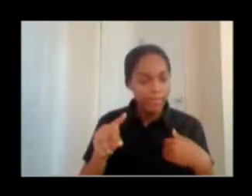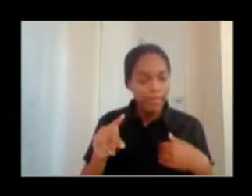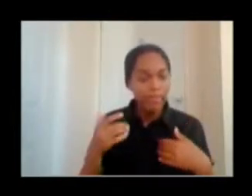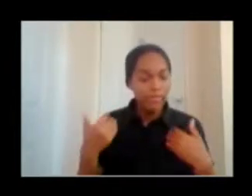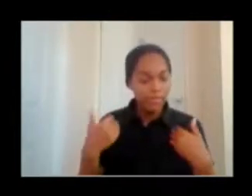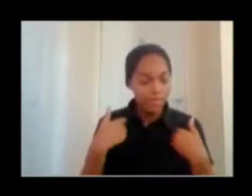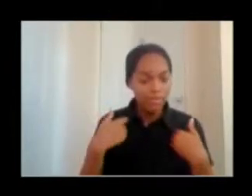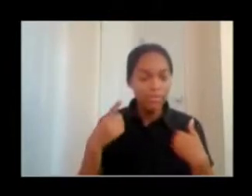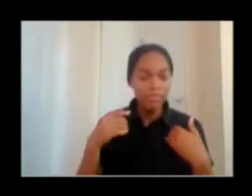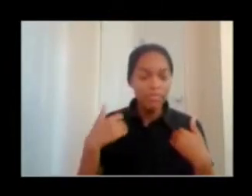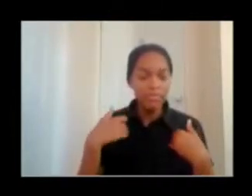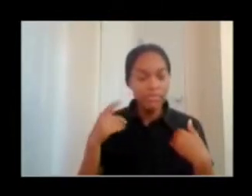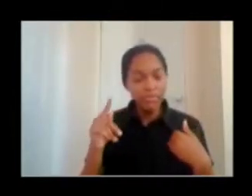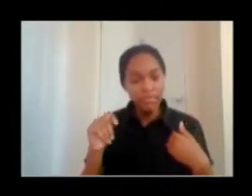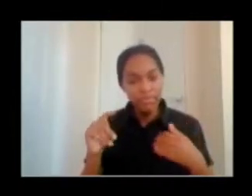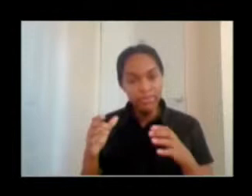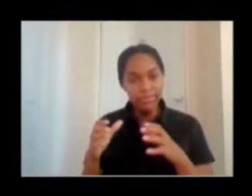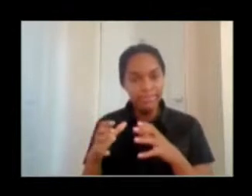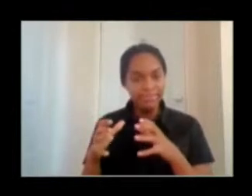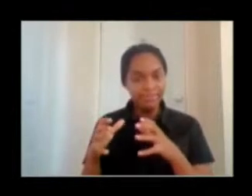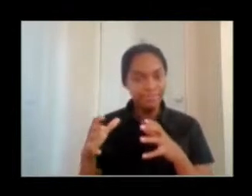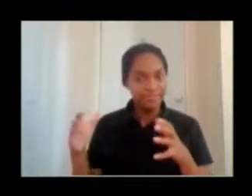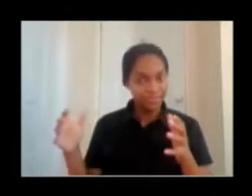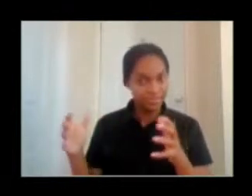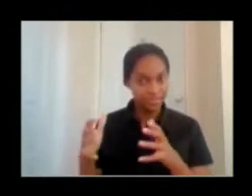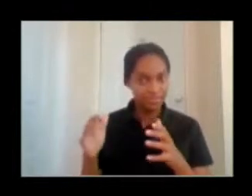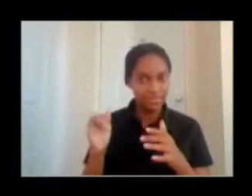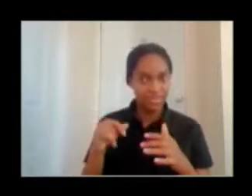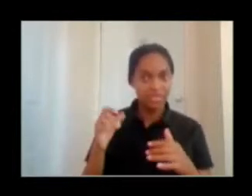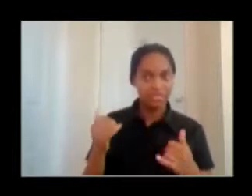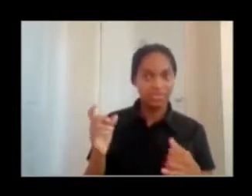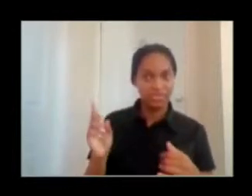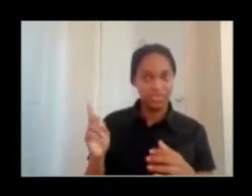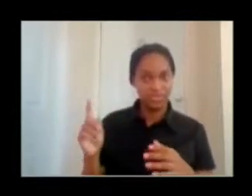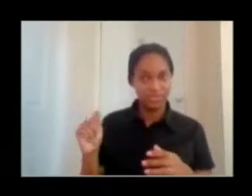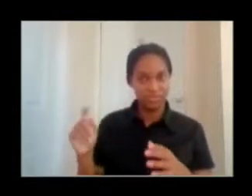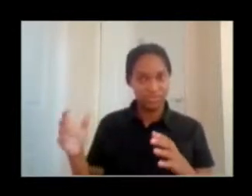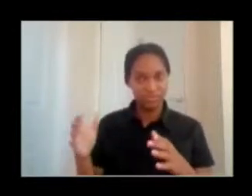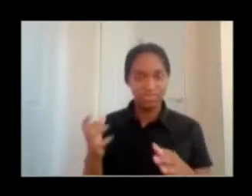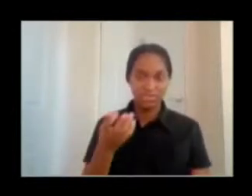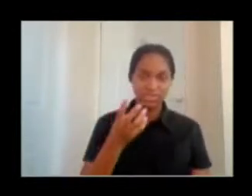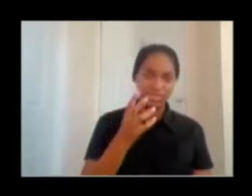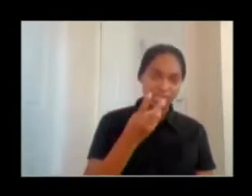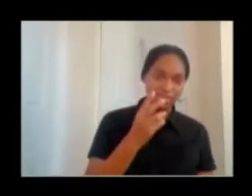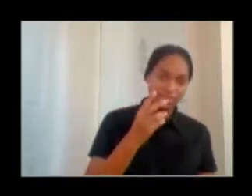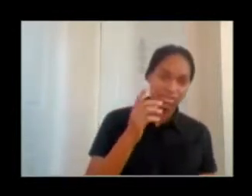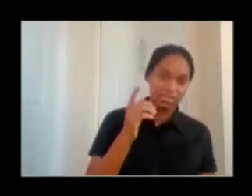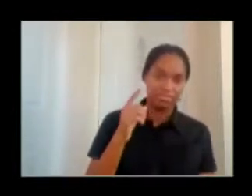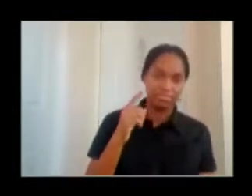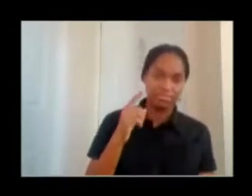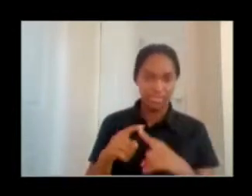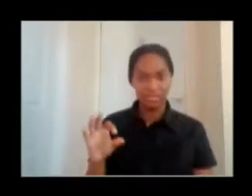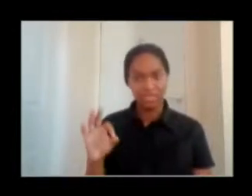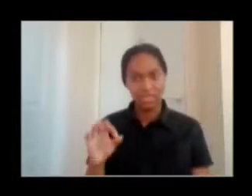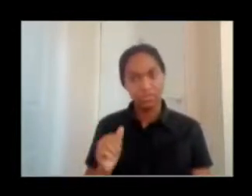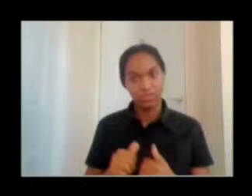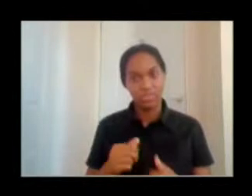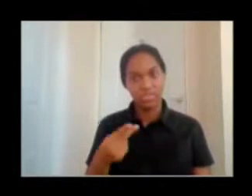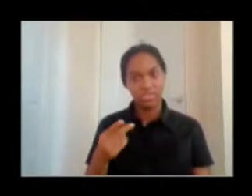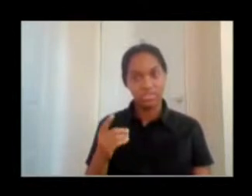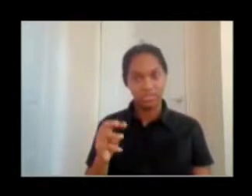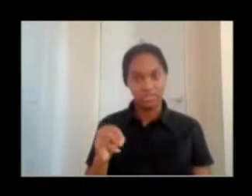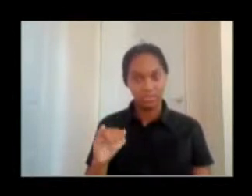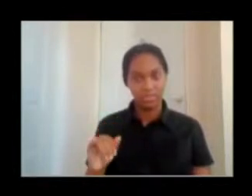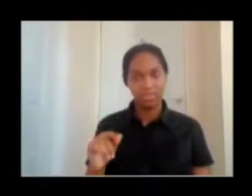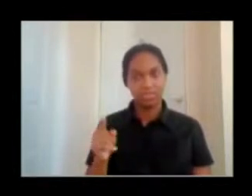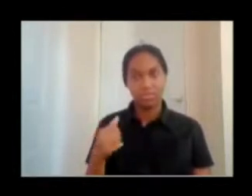have television sets, as I understand now, that are digital television sets, 16:9 with HDMI inputs, which makes them prime